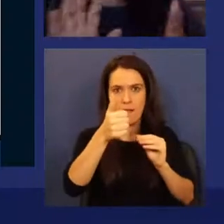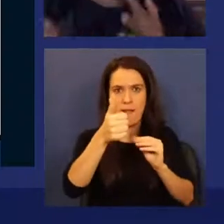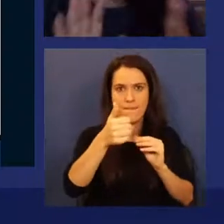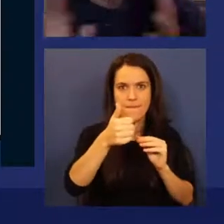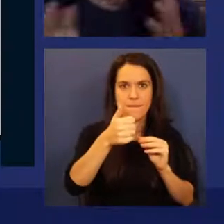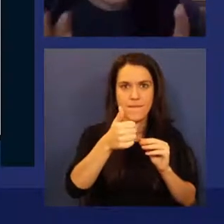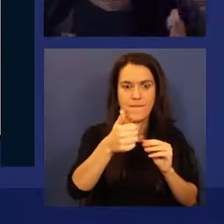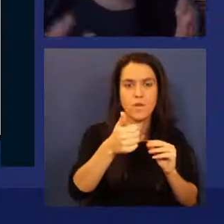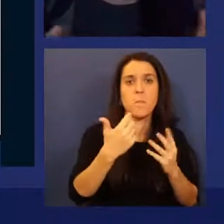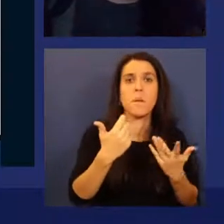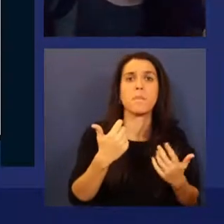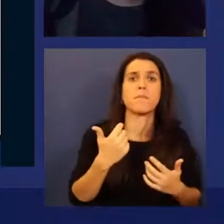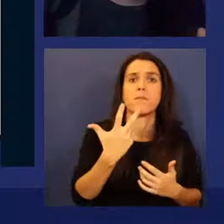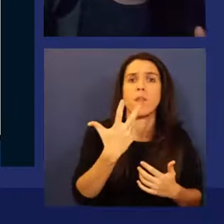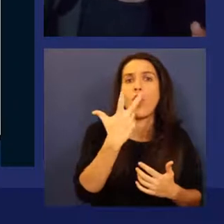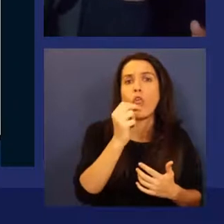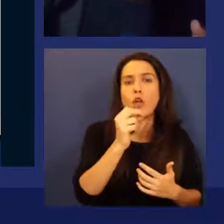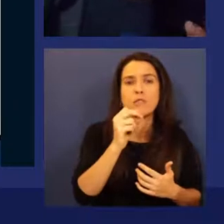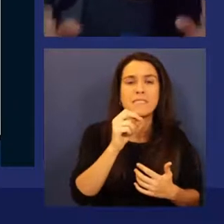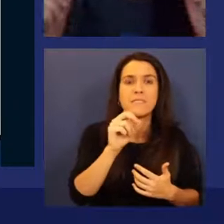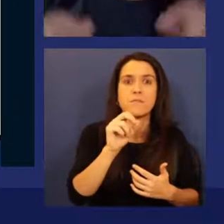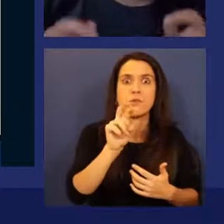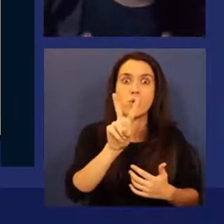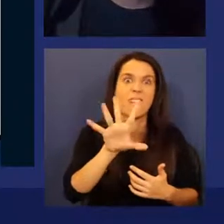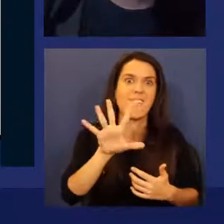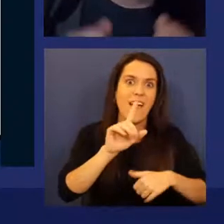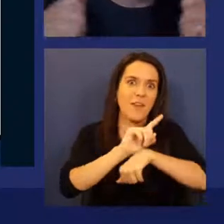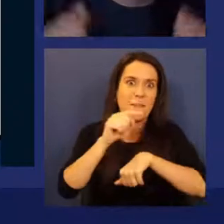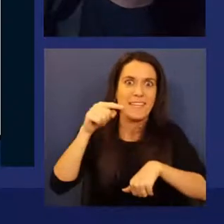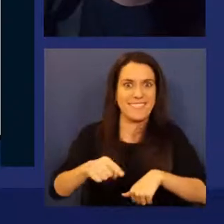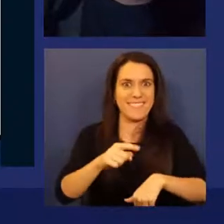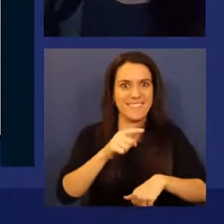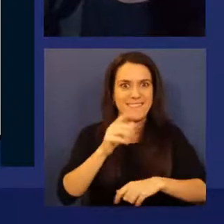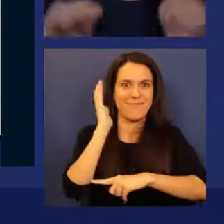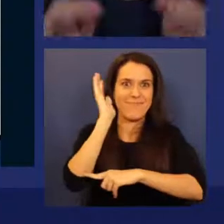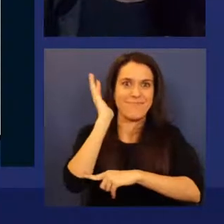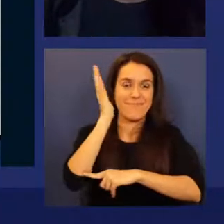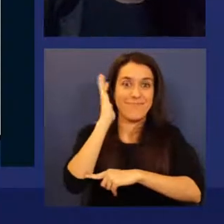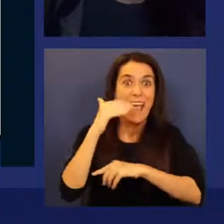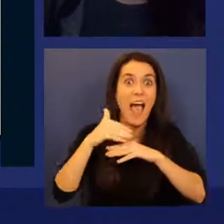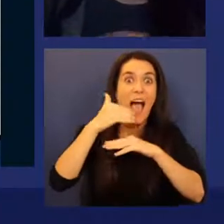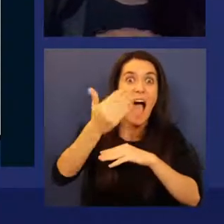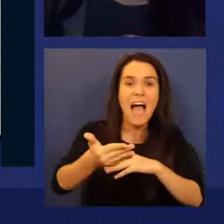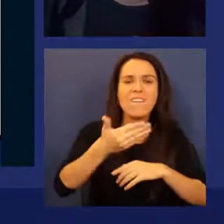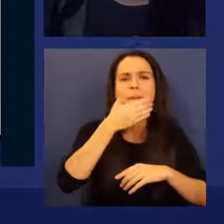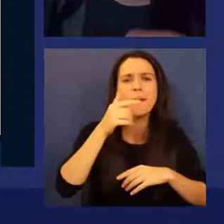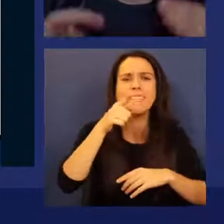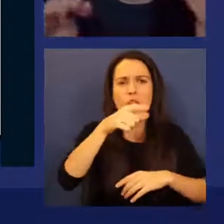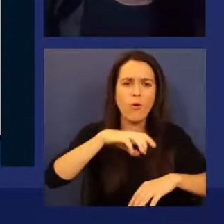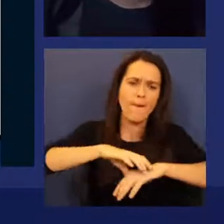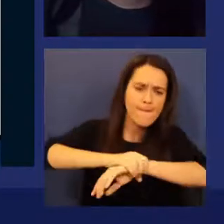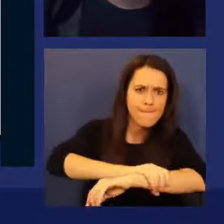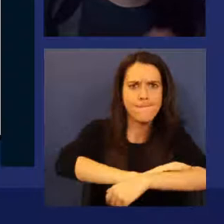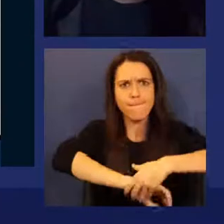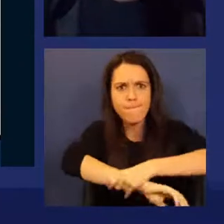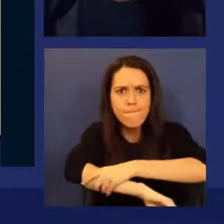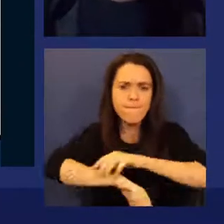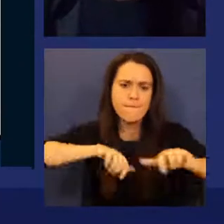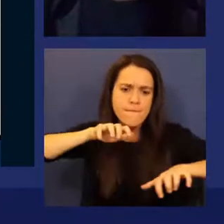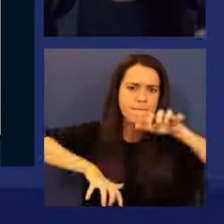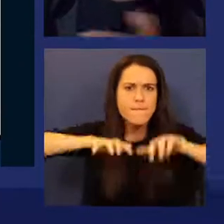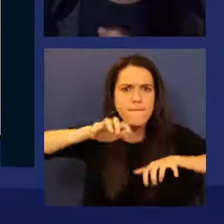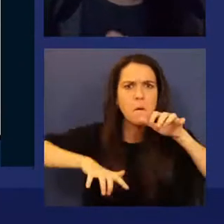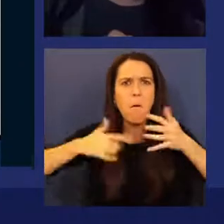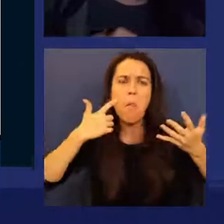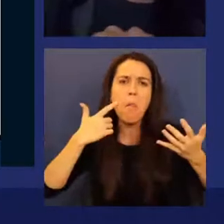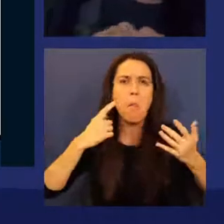30, 25, 30 minutes to talk here, but the next step is doing it. Like, get your fingers on a keyboard, build a, you know, you